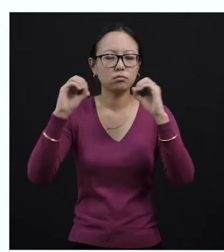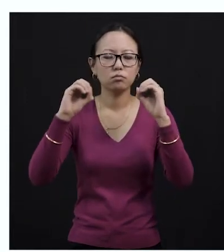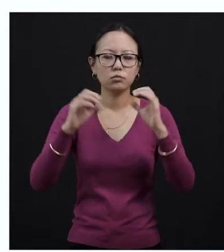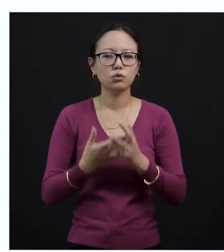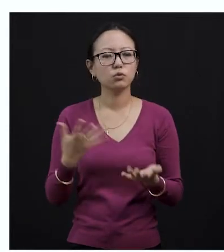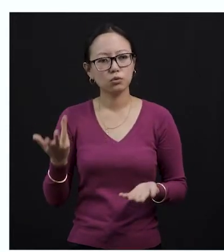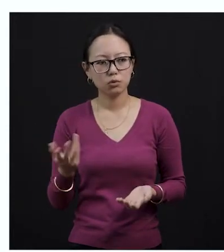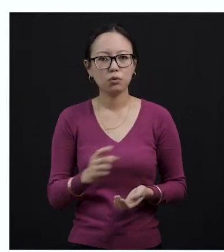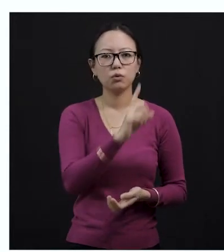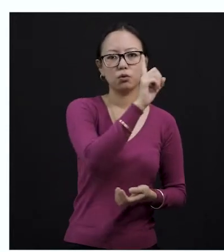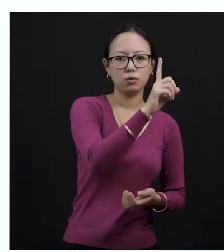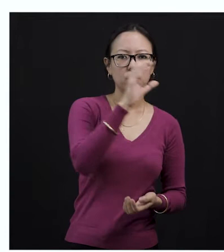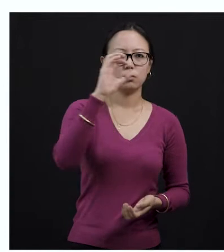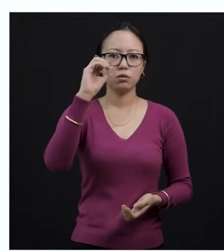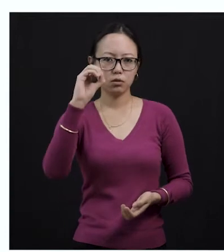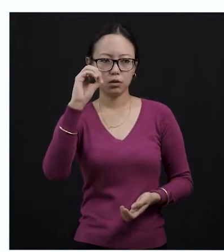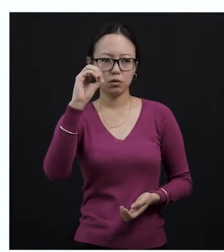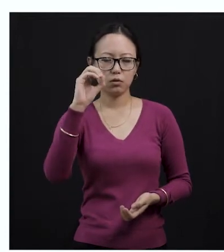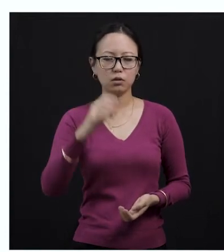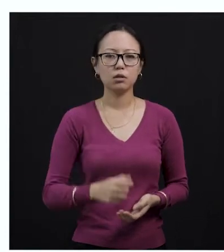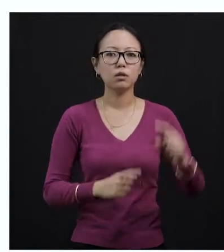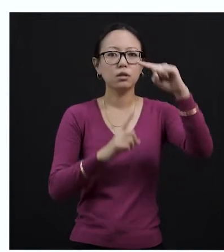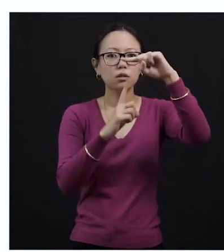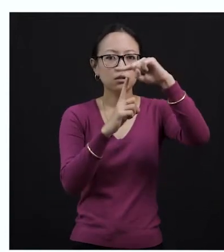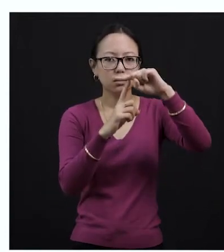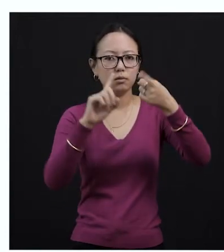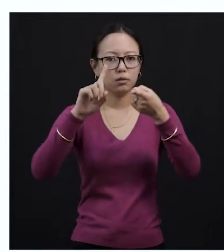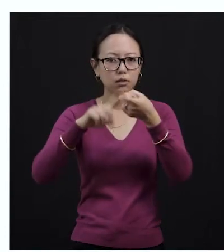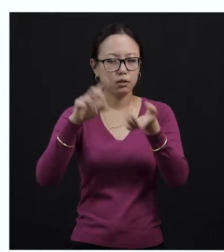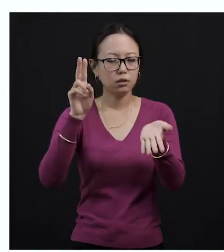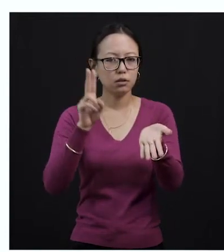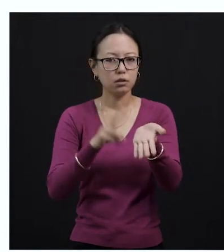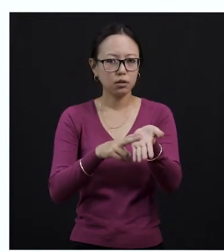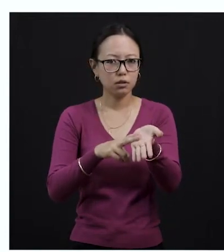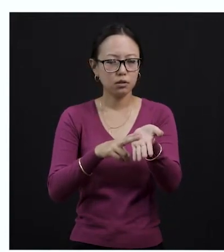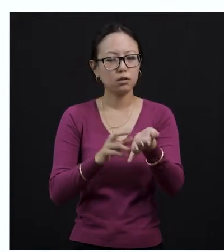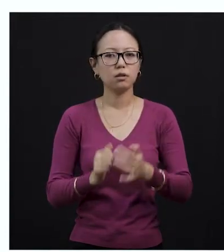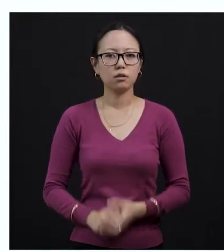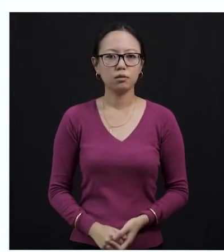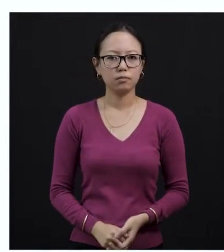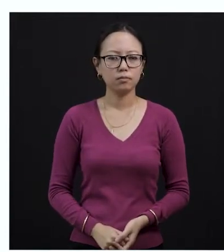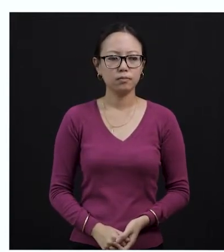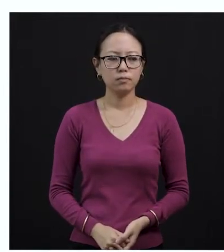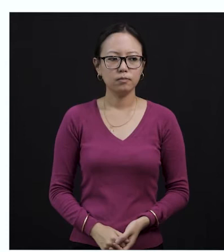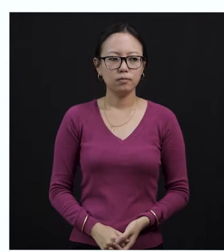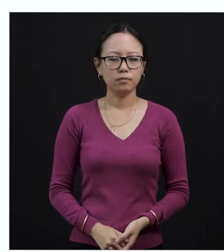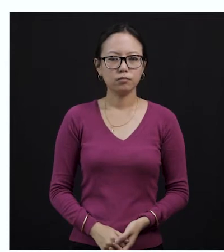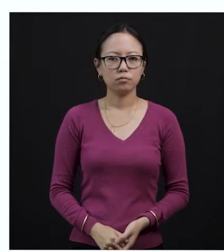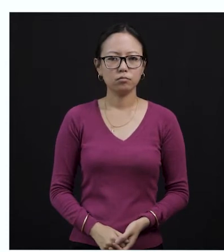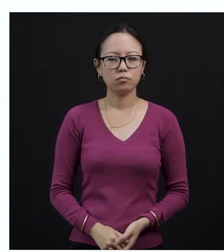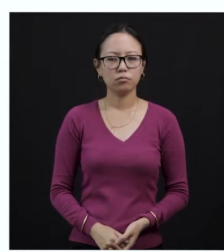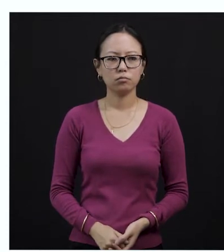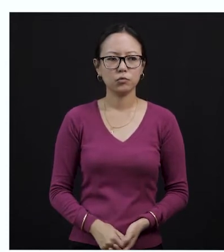So 1, 0 is T, E, and 10, all right? So this is